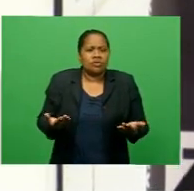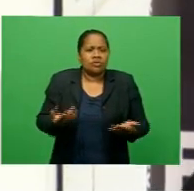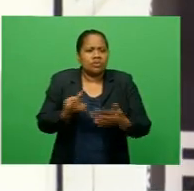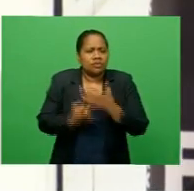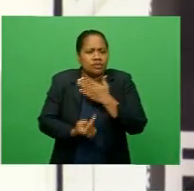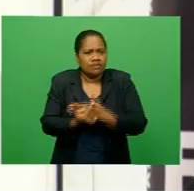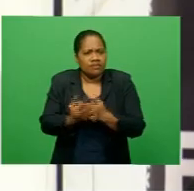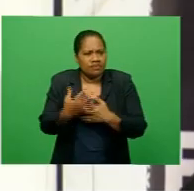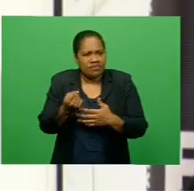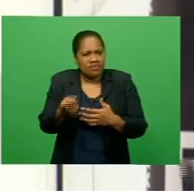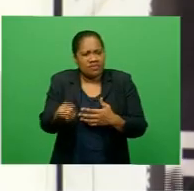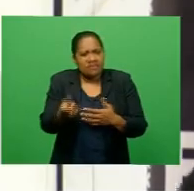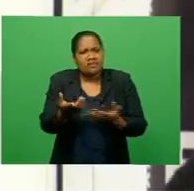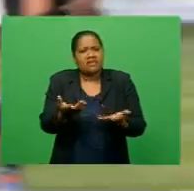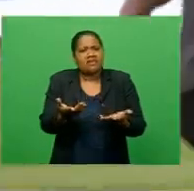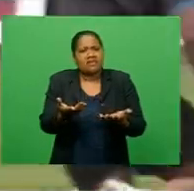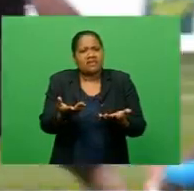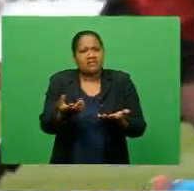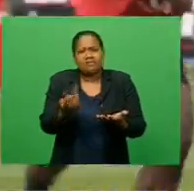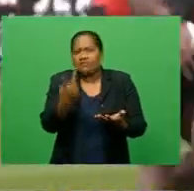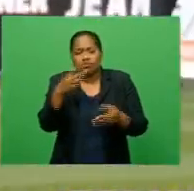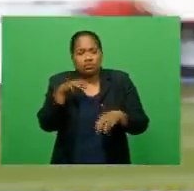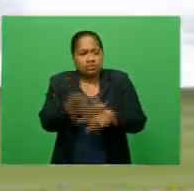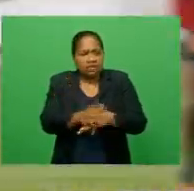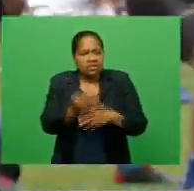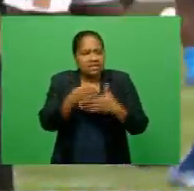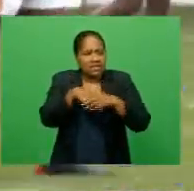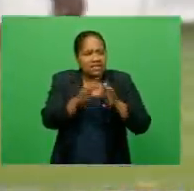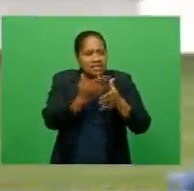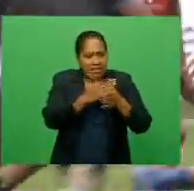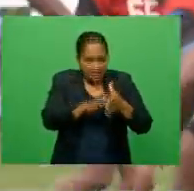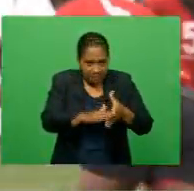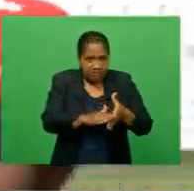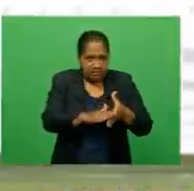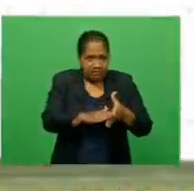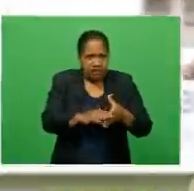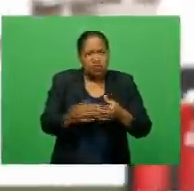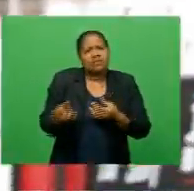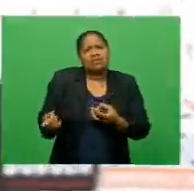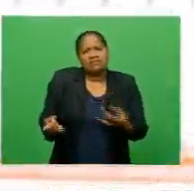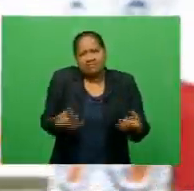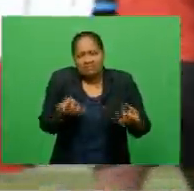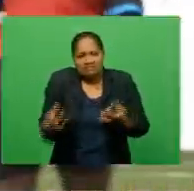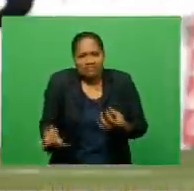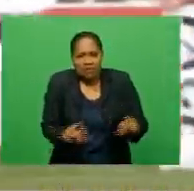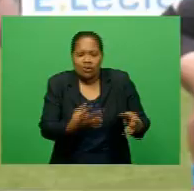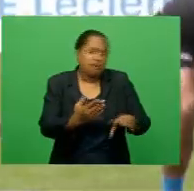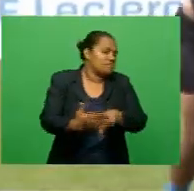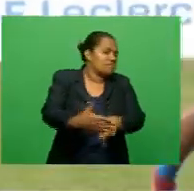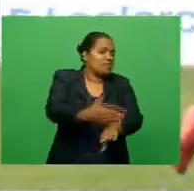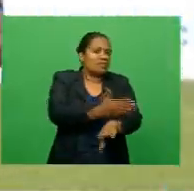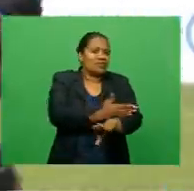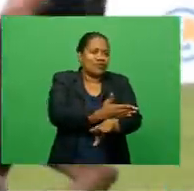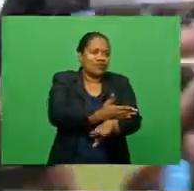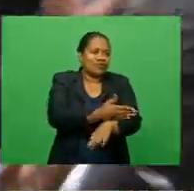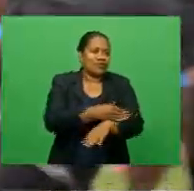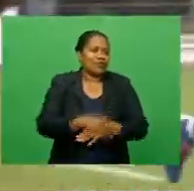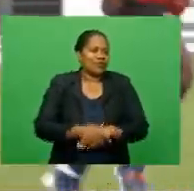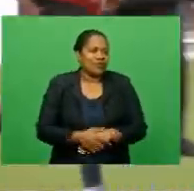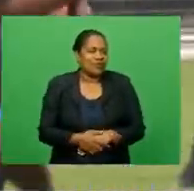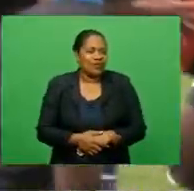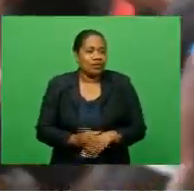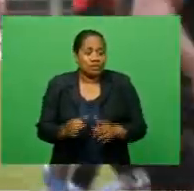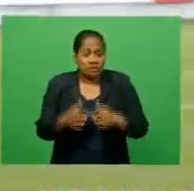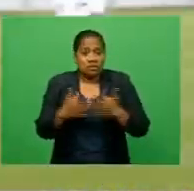said, they've been under 2 months in camp. So they've had the preparation well before that. The Flying Fijians have